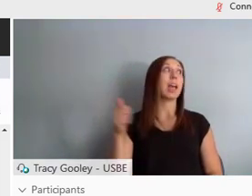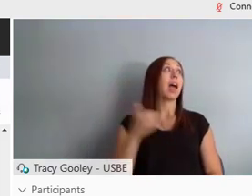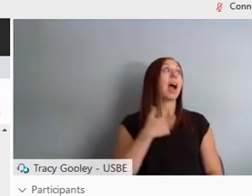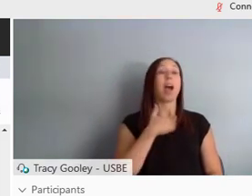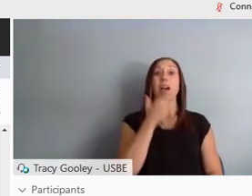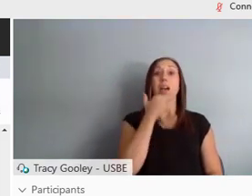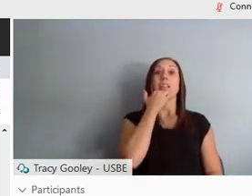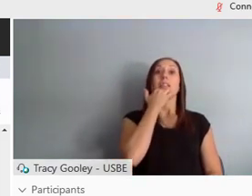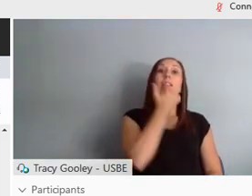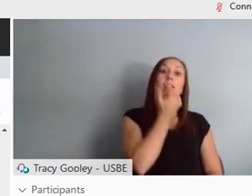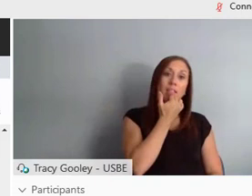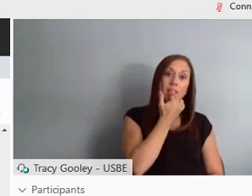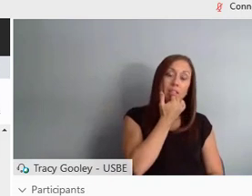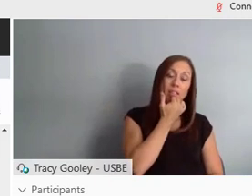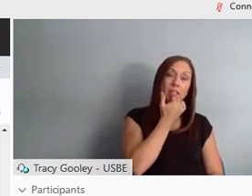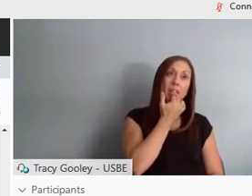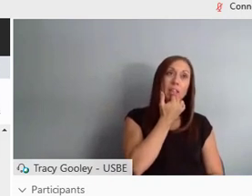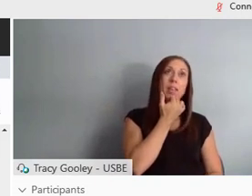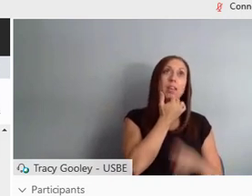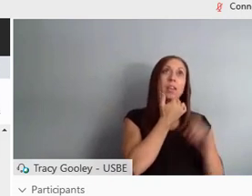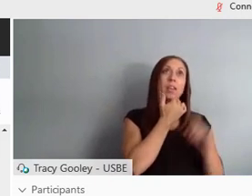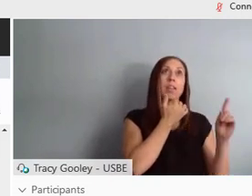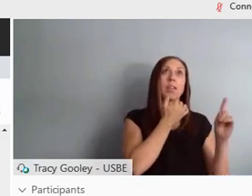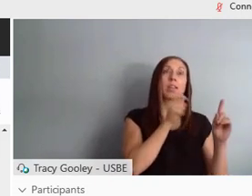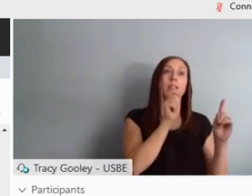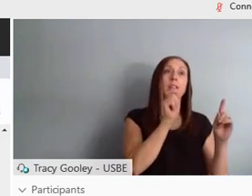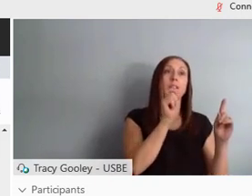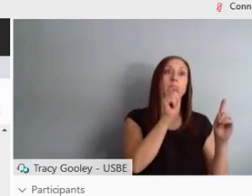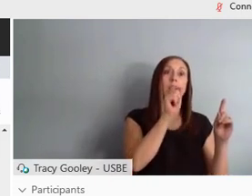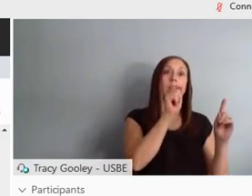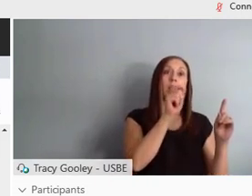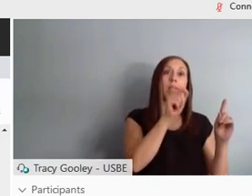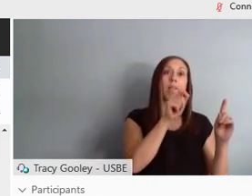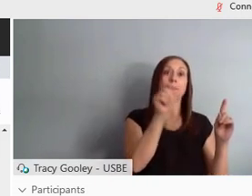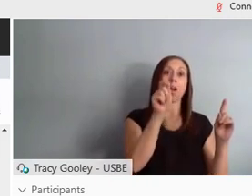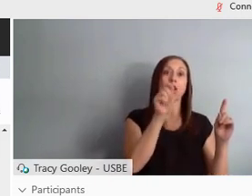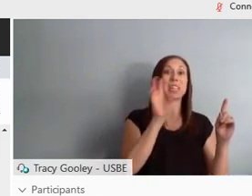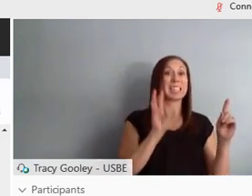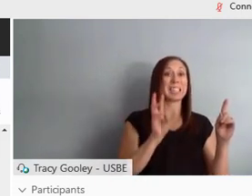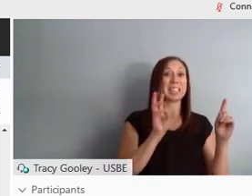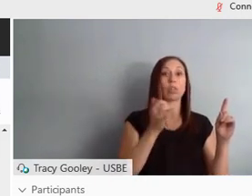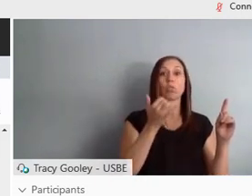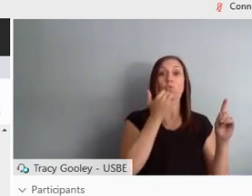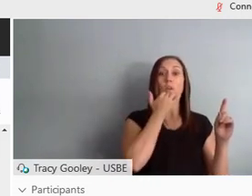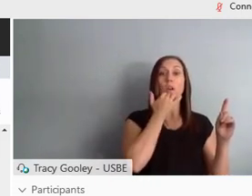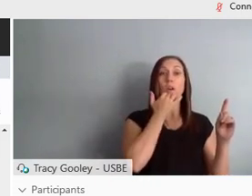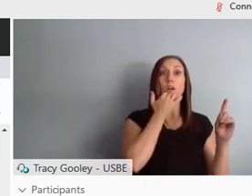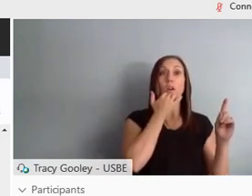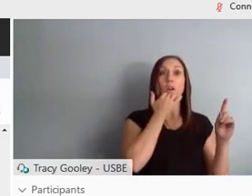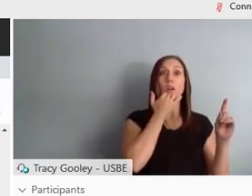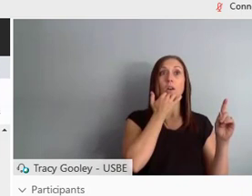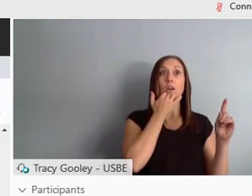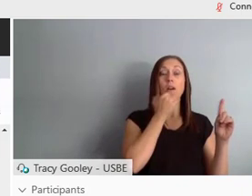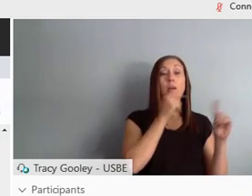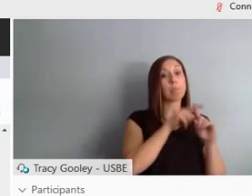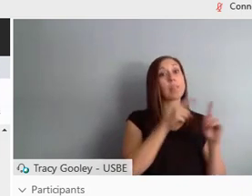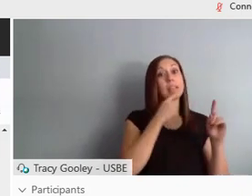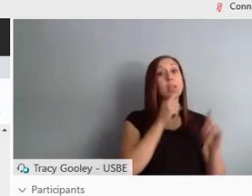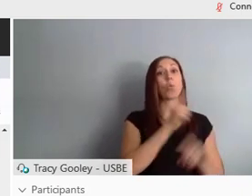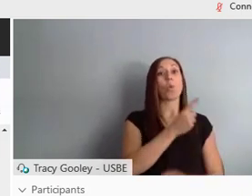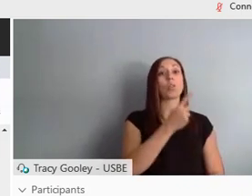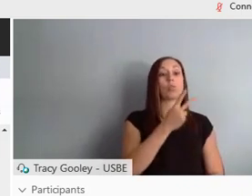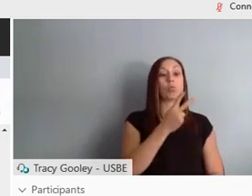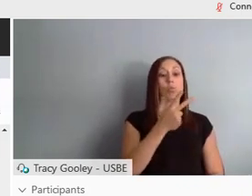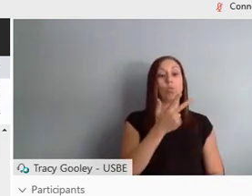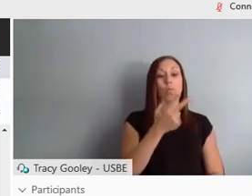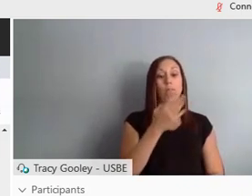I accidentally mark the number 6 wrong. But they did count